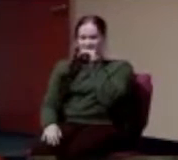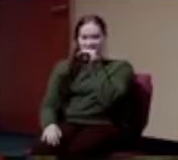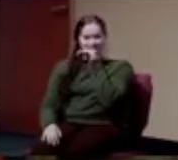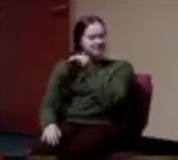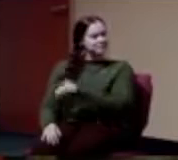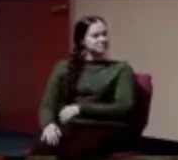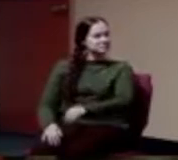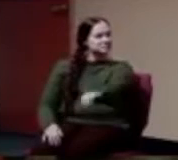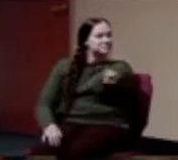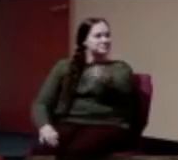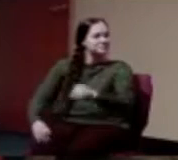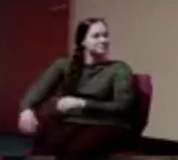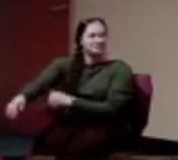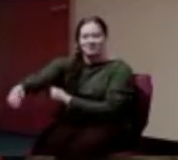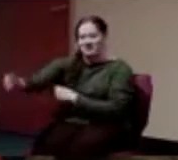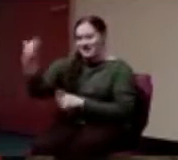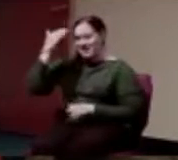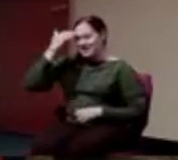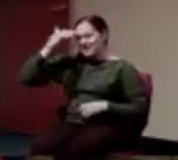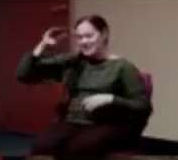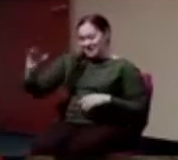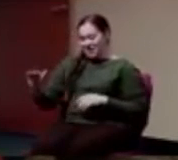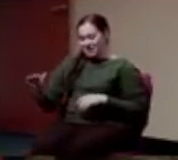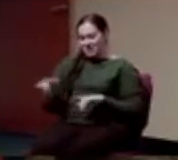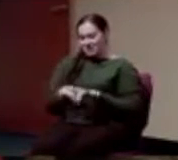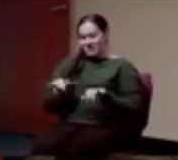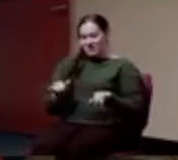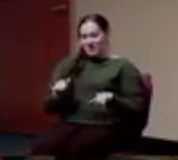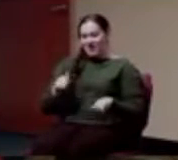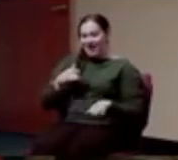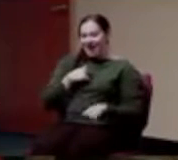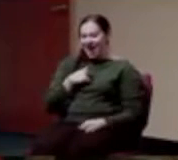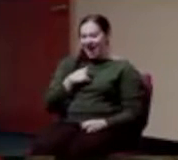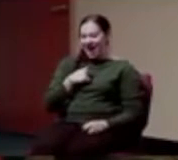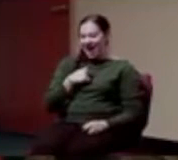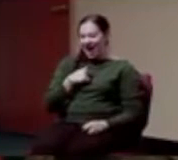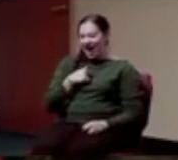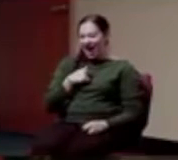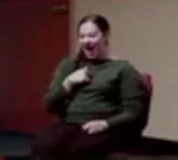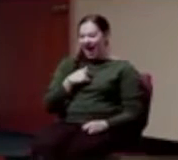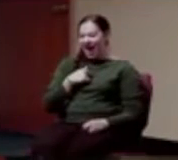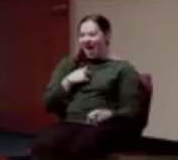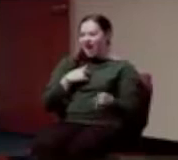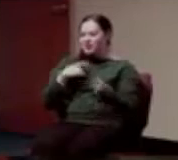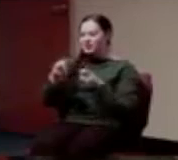Oh, man. Not knowing all the while I was the one running both Facebook pages.